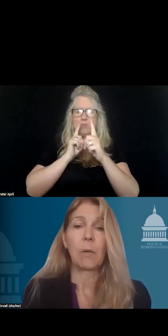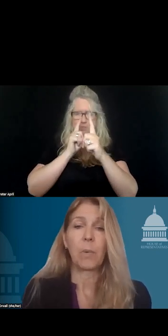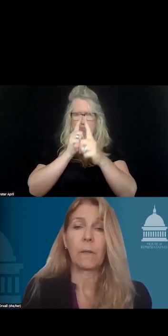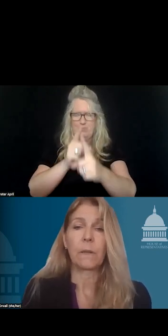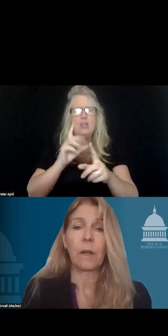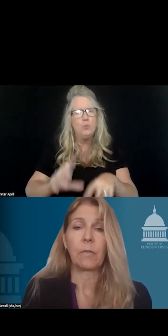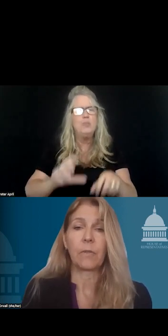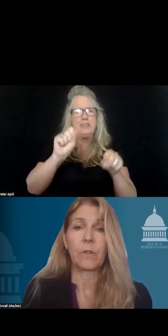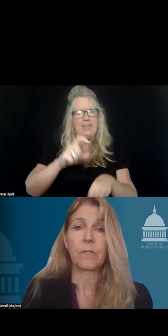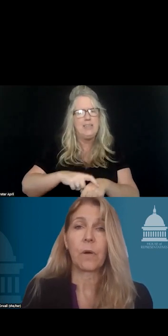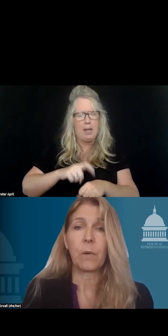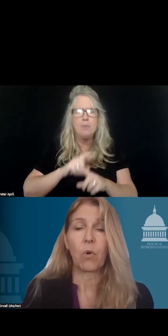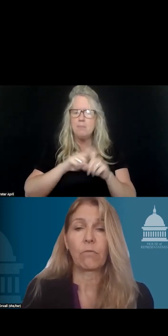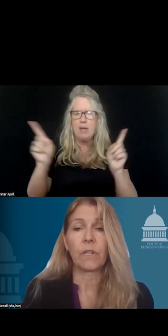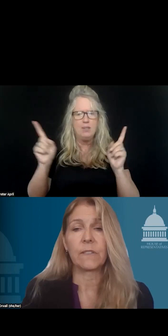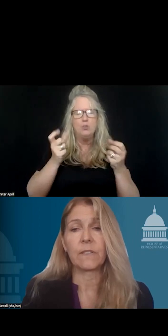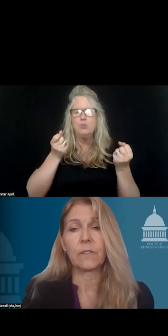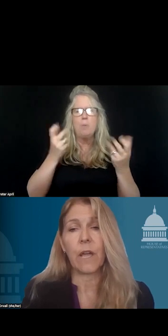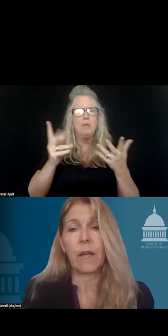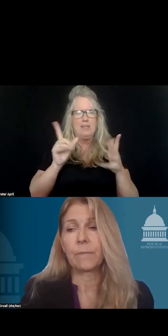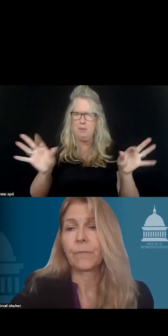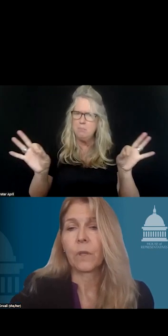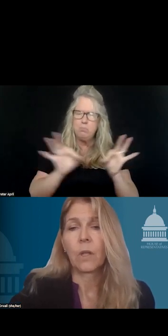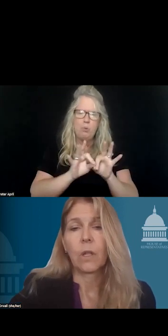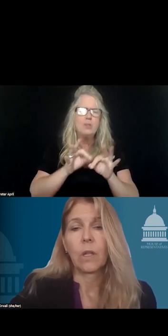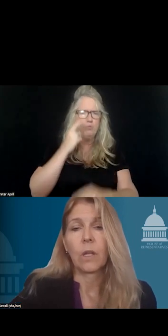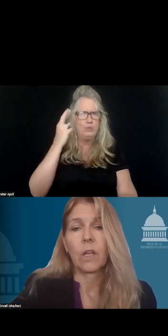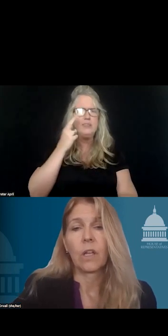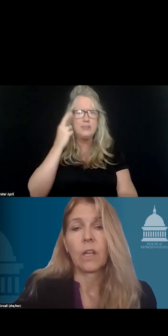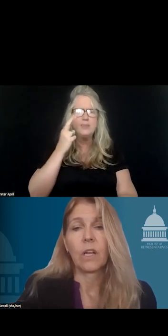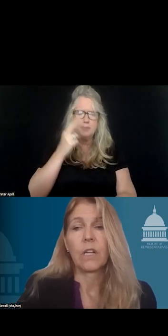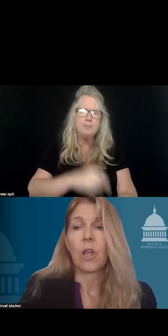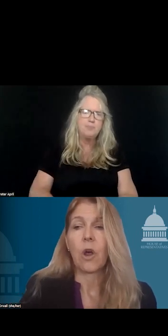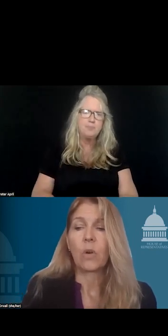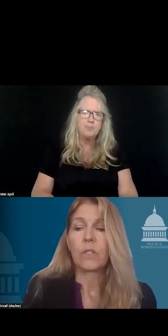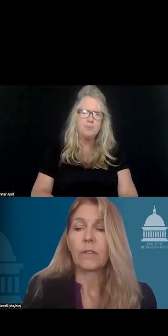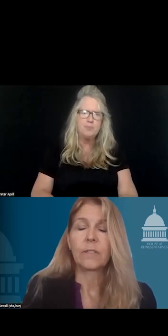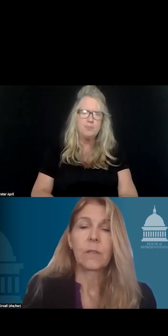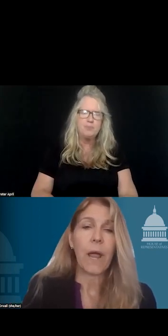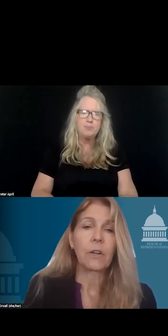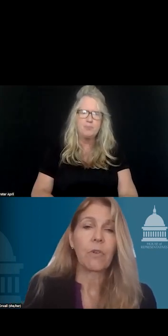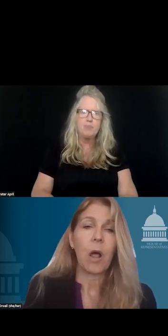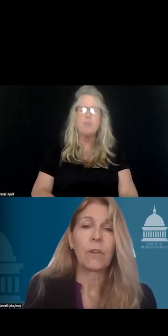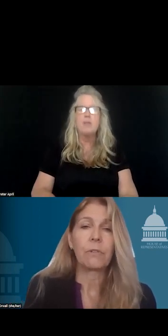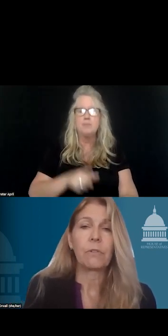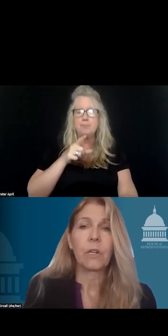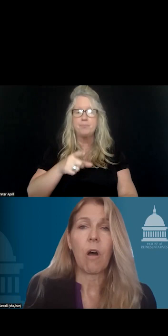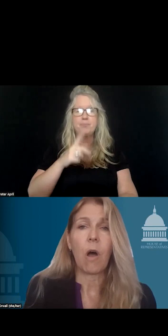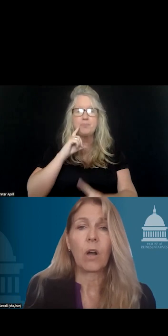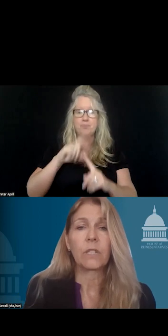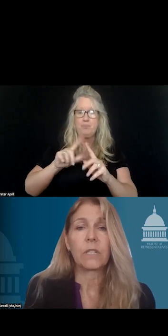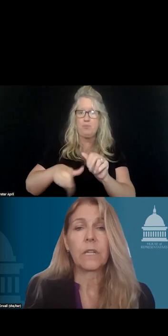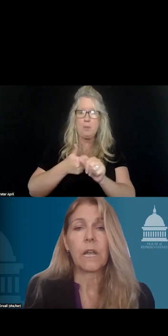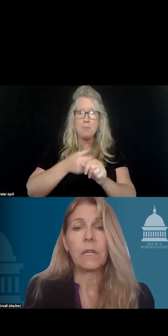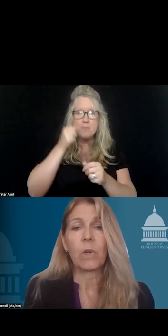It's going to take time, but there's so many important reasons to do that. So just as the backdrop, as you